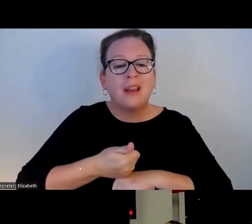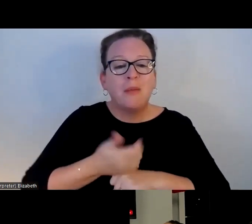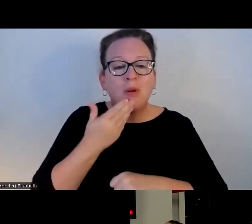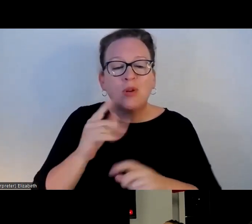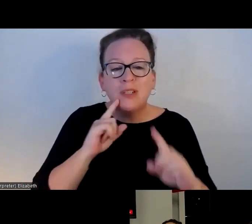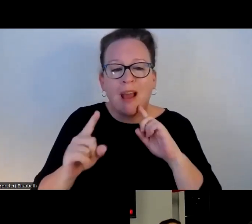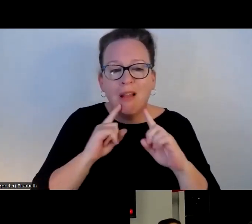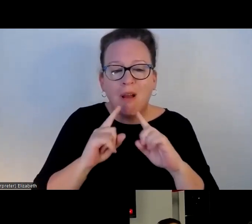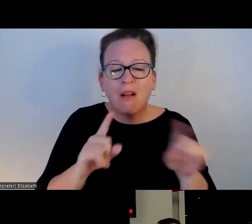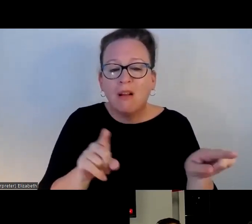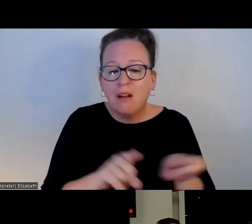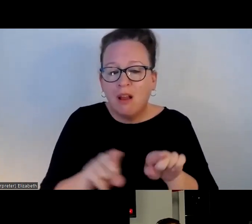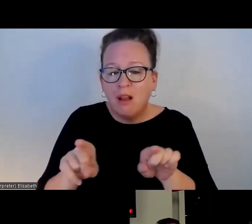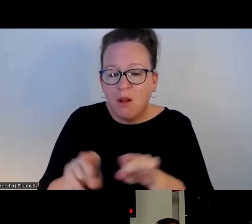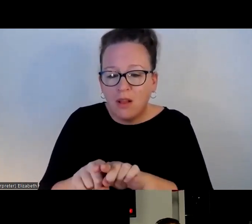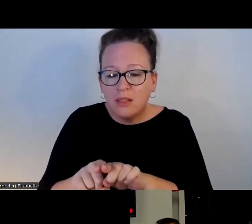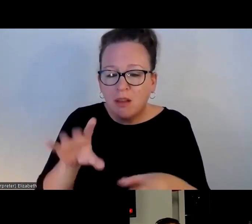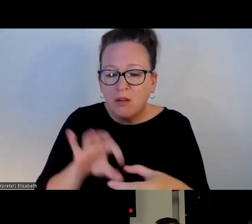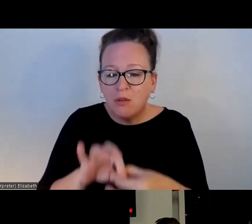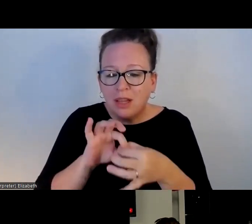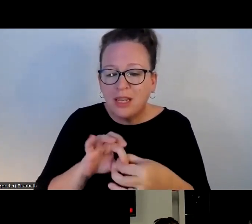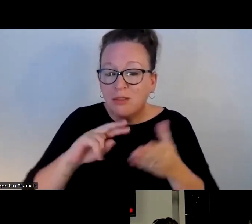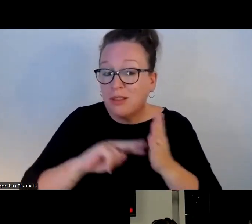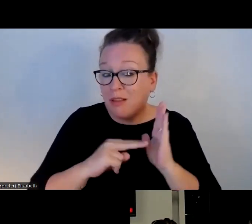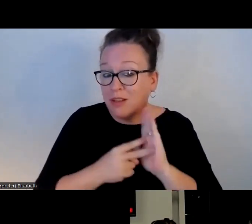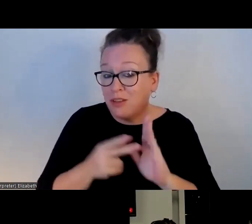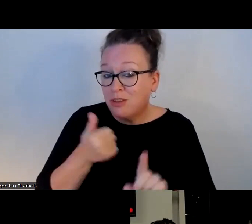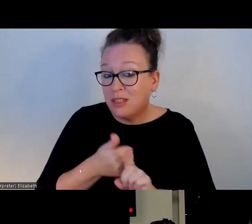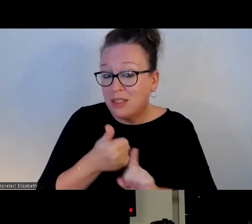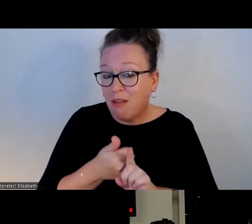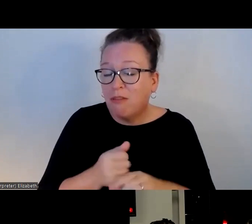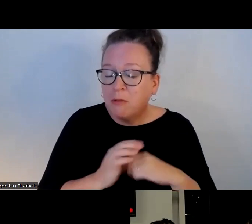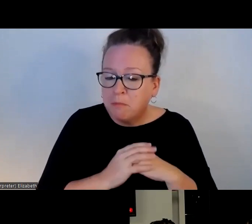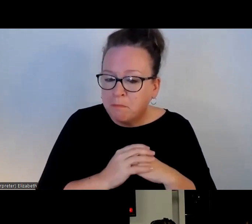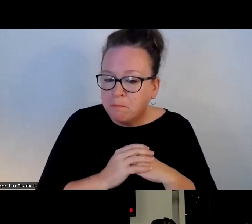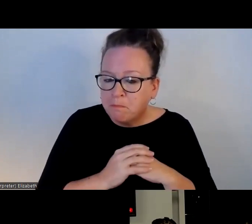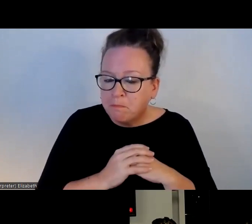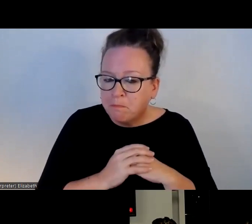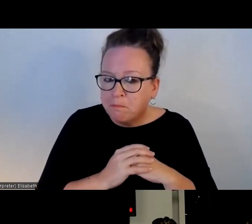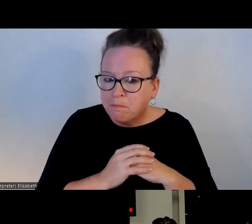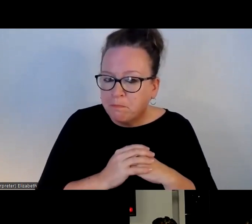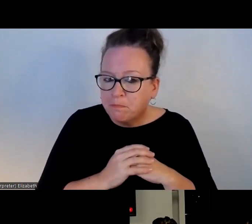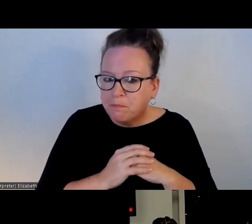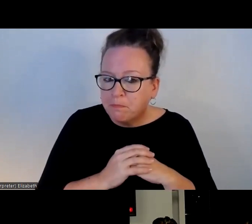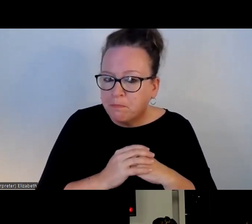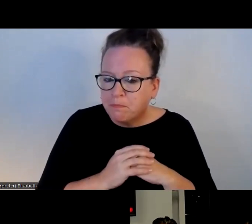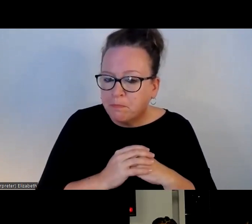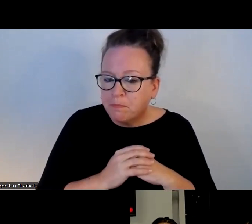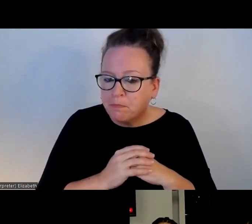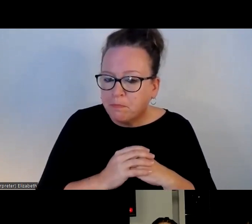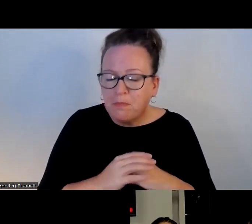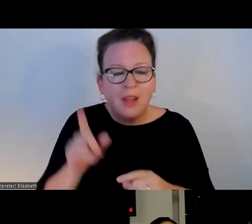And also in terms of the definition, I think ultimately we want input from people, their thoughts about what's working, what's not